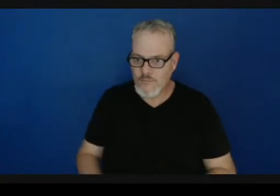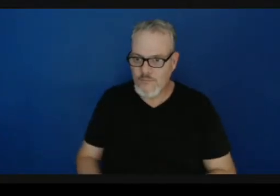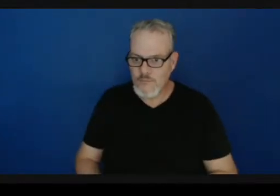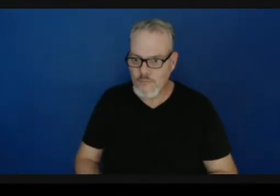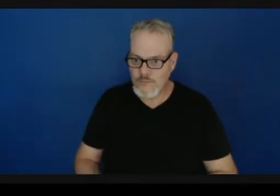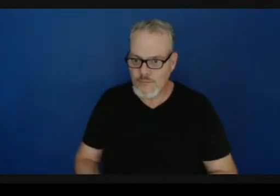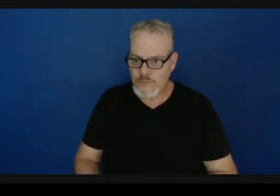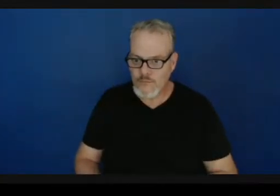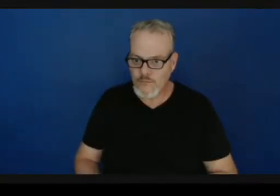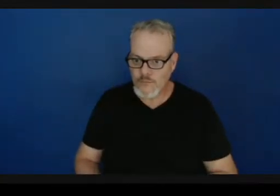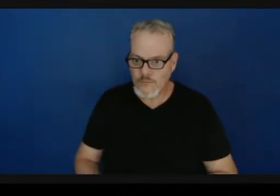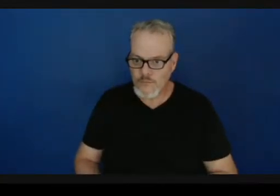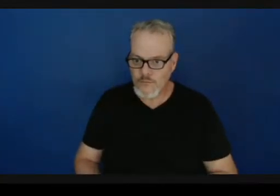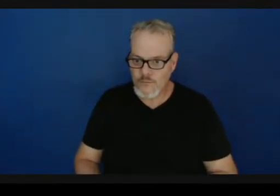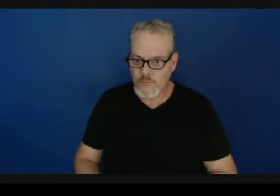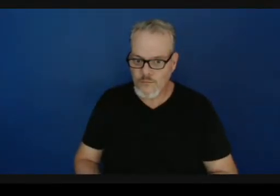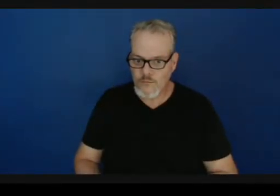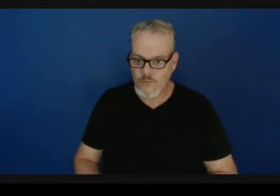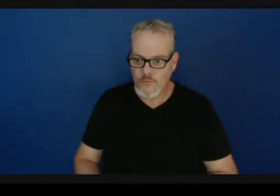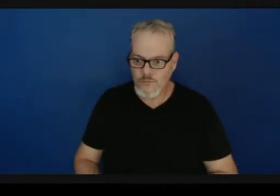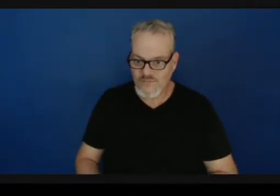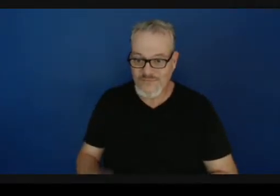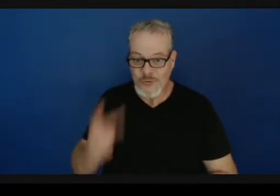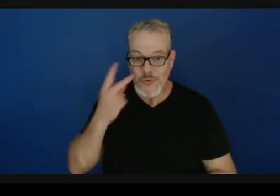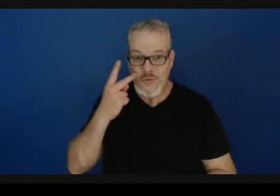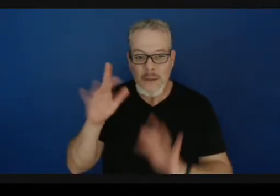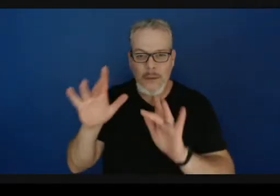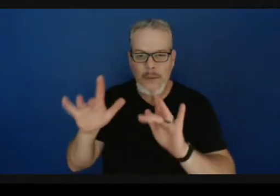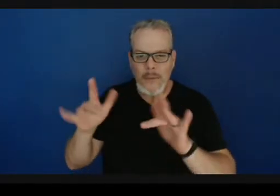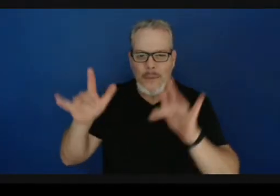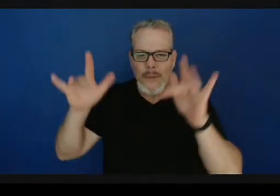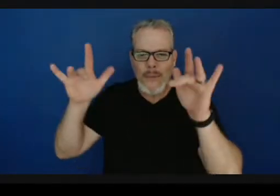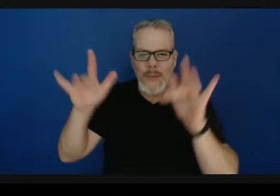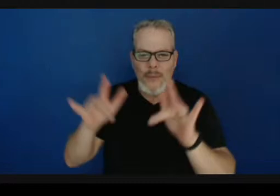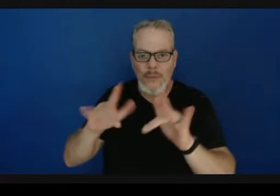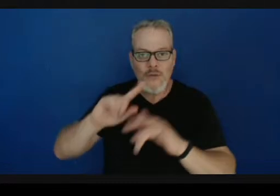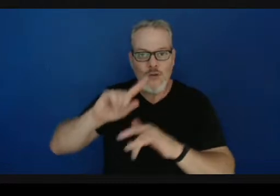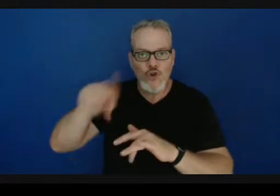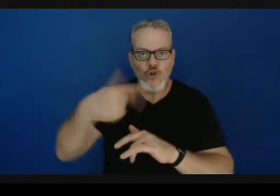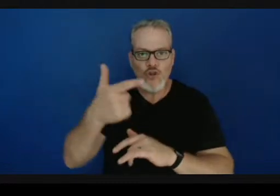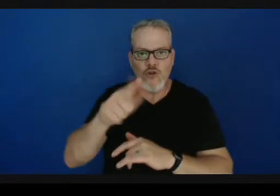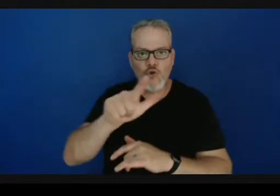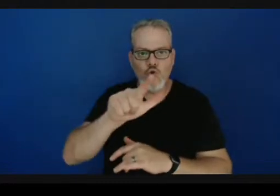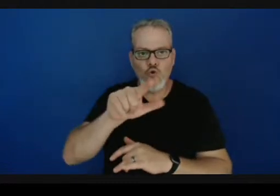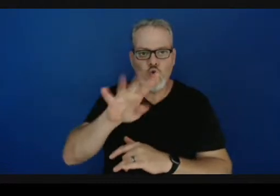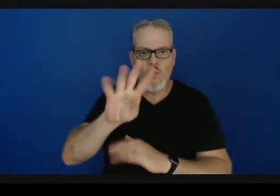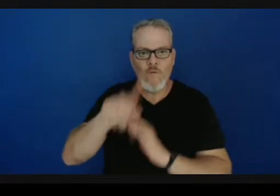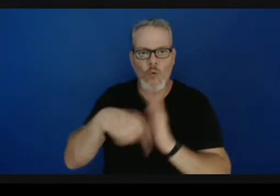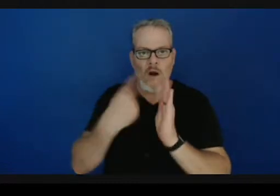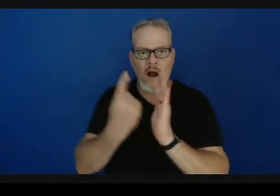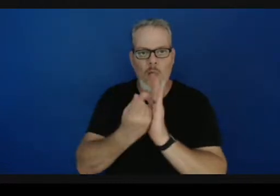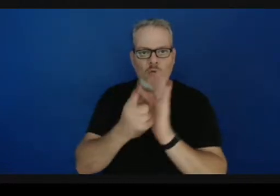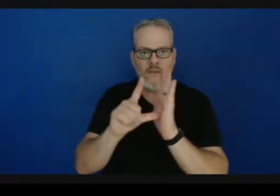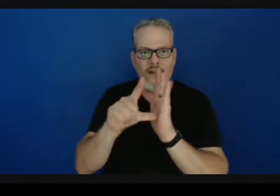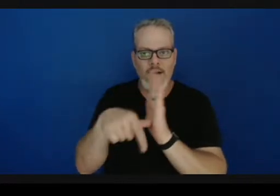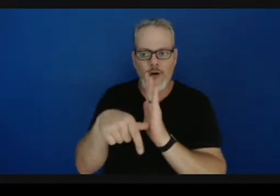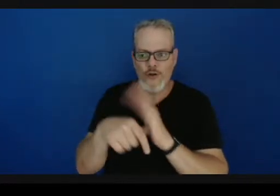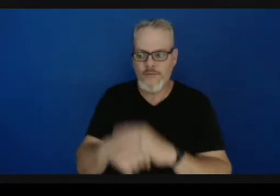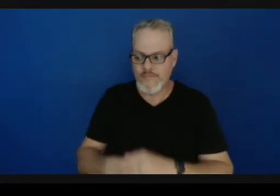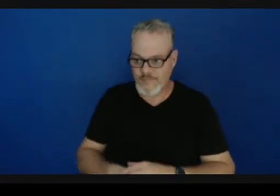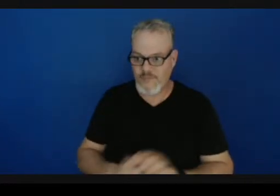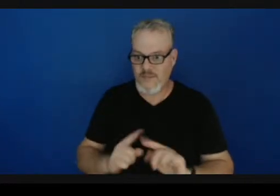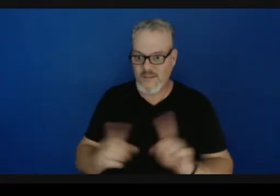last night again. You'll see the glowing remnants of the flow. Just 24 hours later, it looked much different.